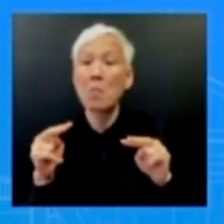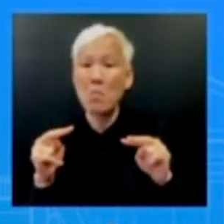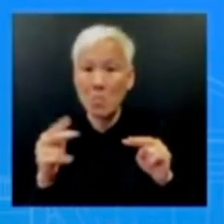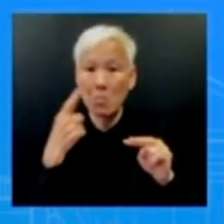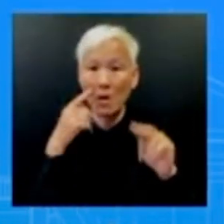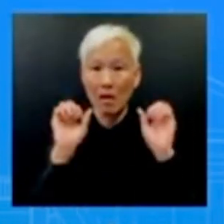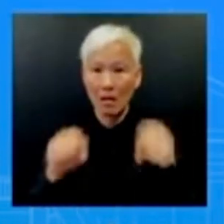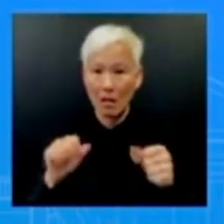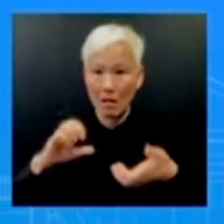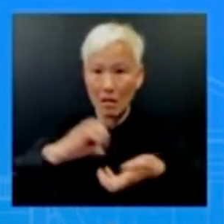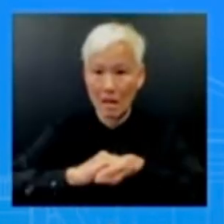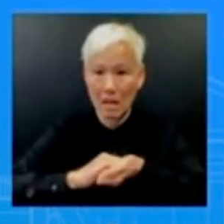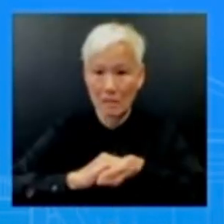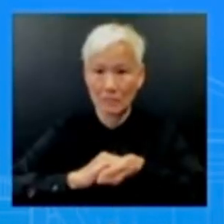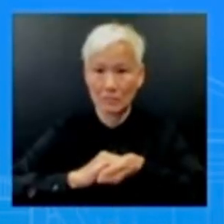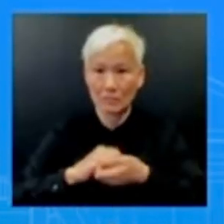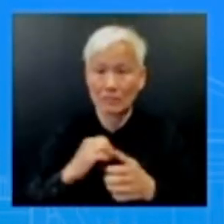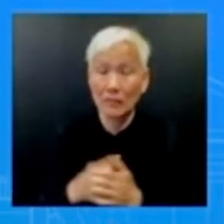sees in President Xi